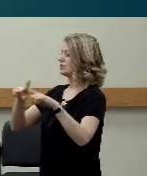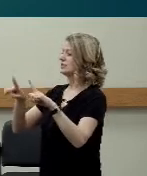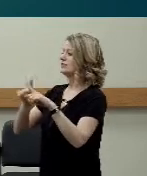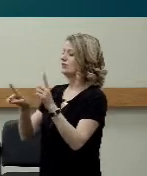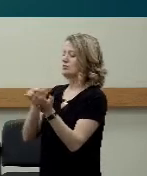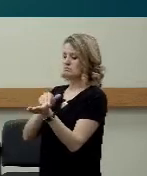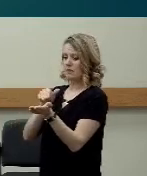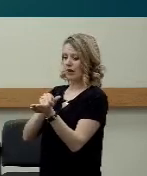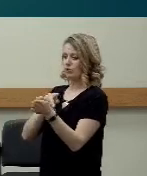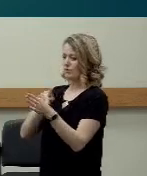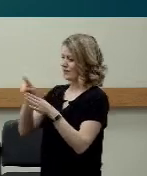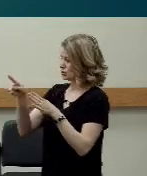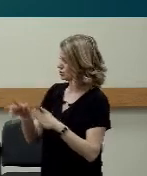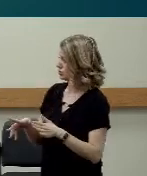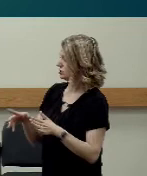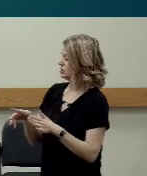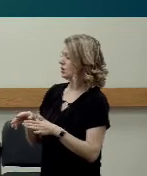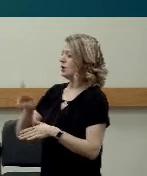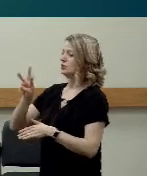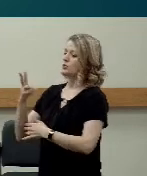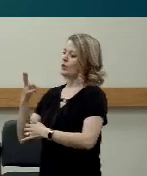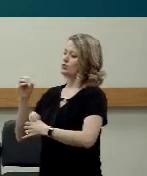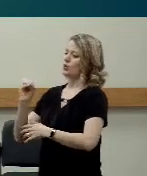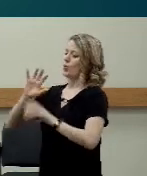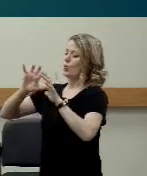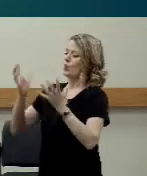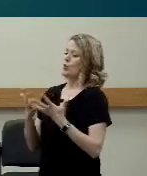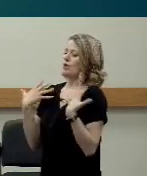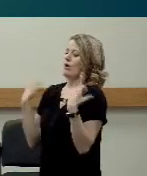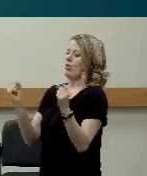Health Organization, and we learned